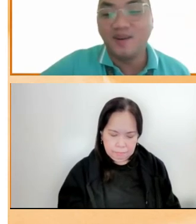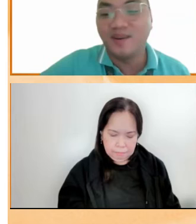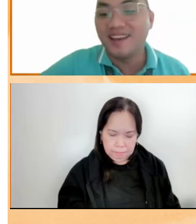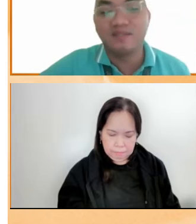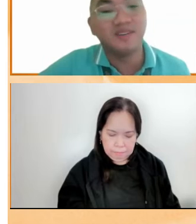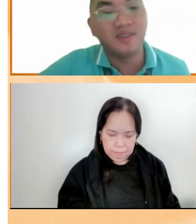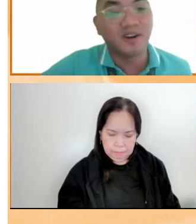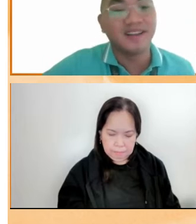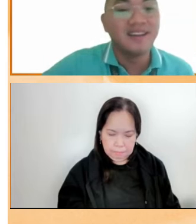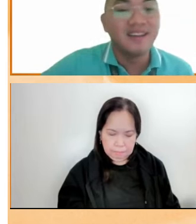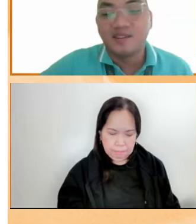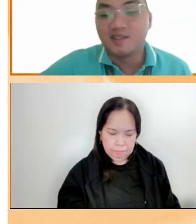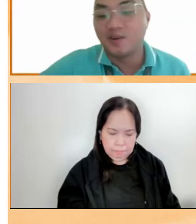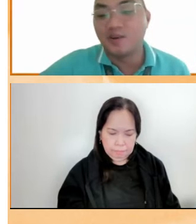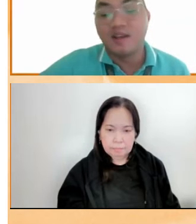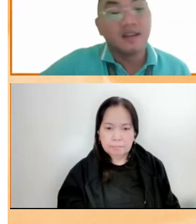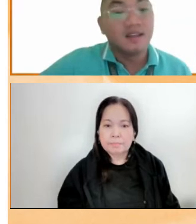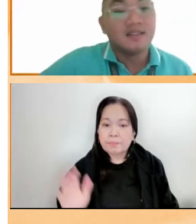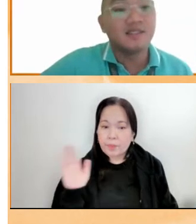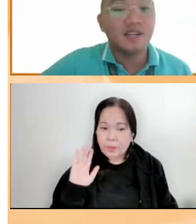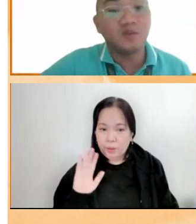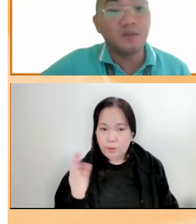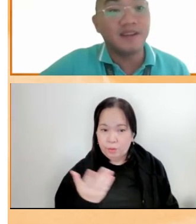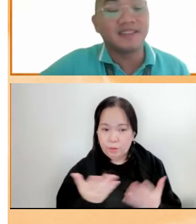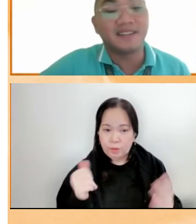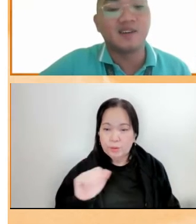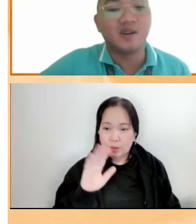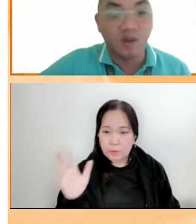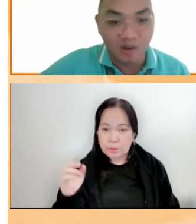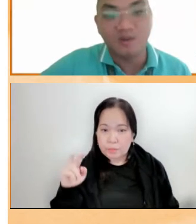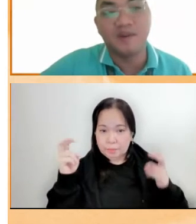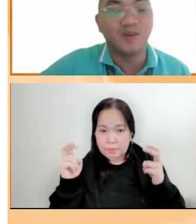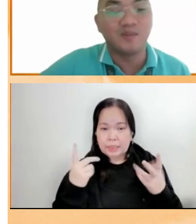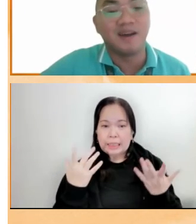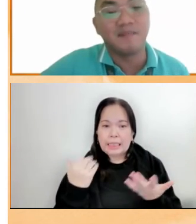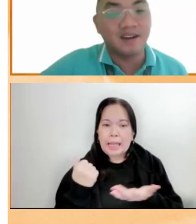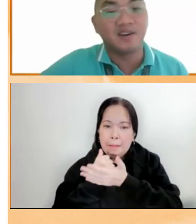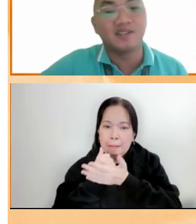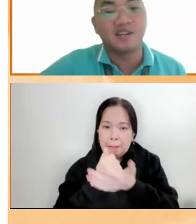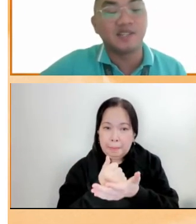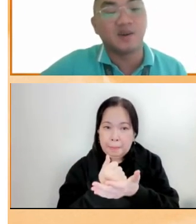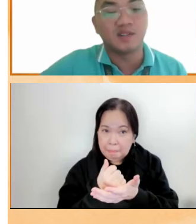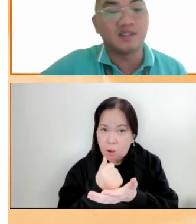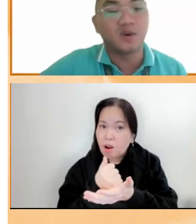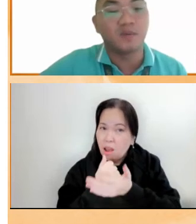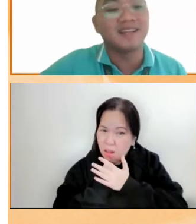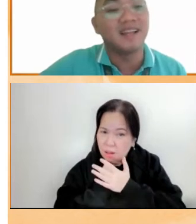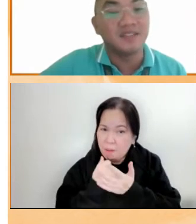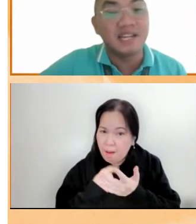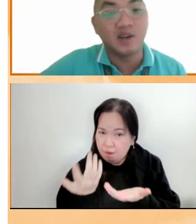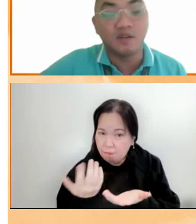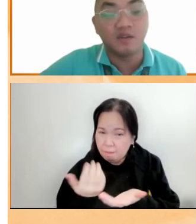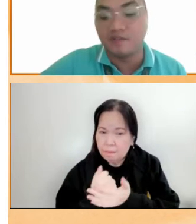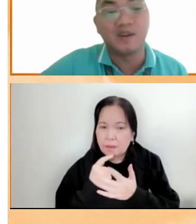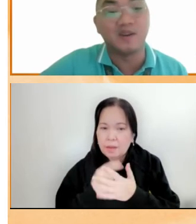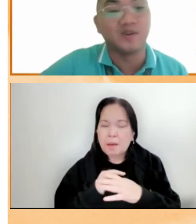Hello again, everyone. Good morning. So this session will be entitled Saklolo, May Tulong Ba? Barriers and Resources for Mental Health Needs